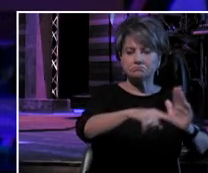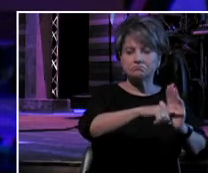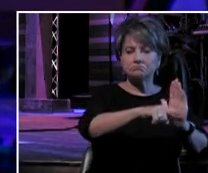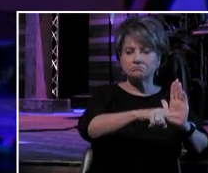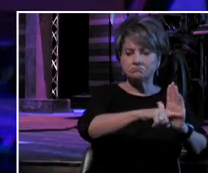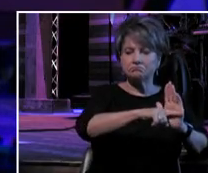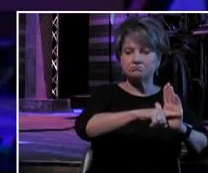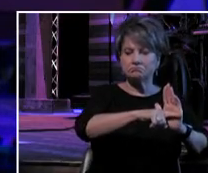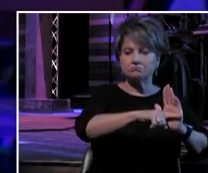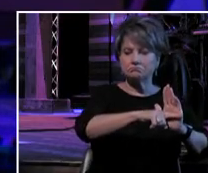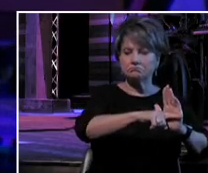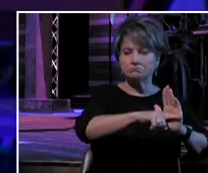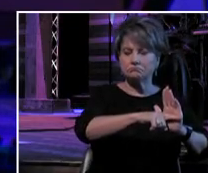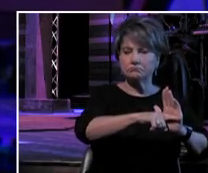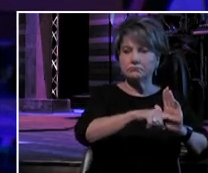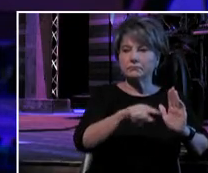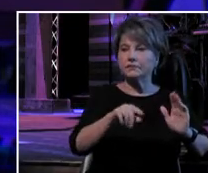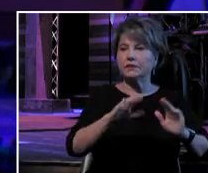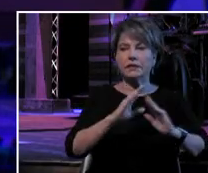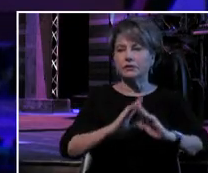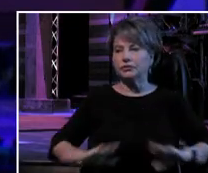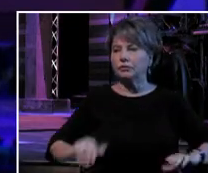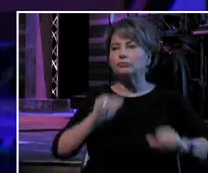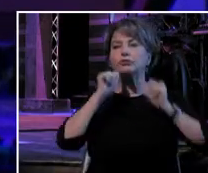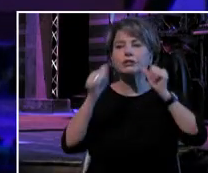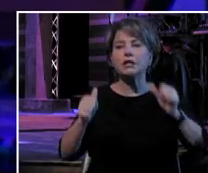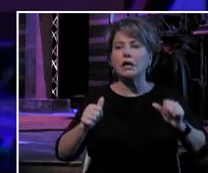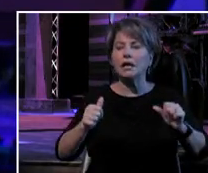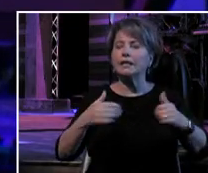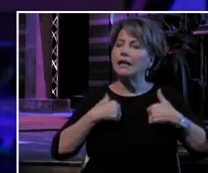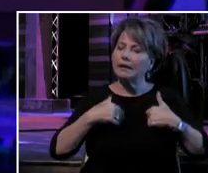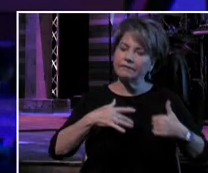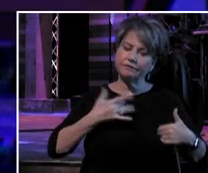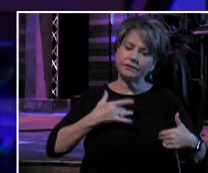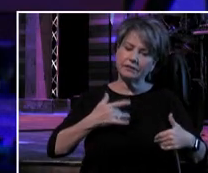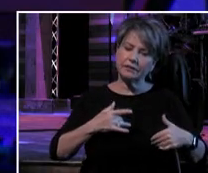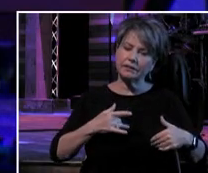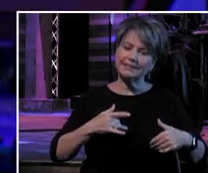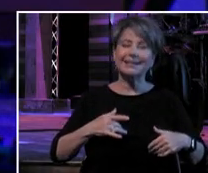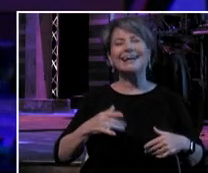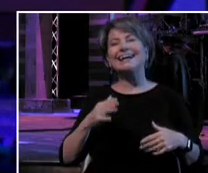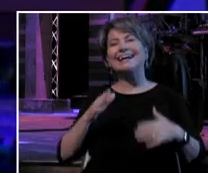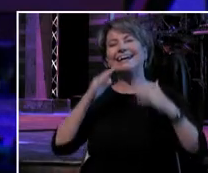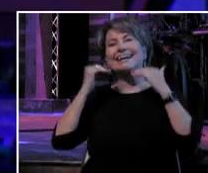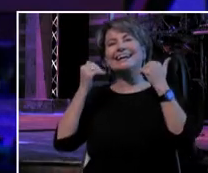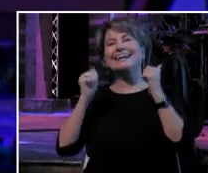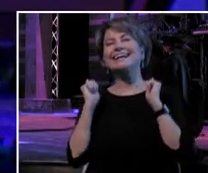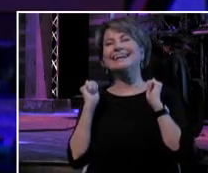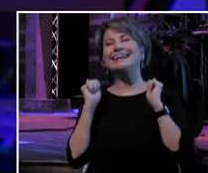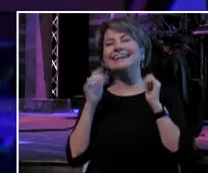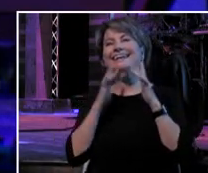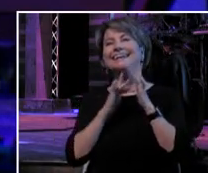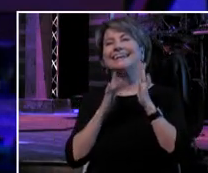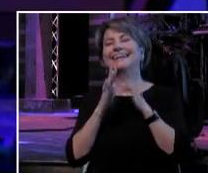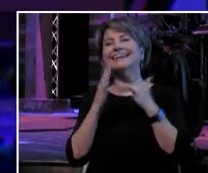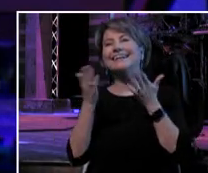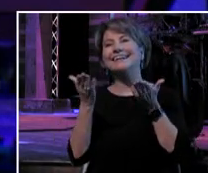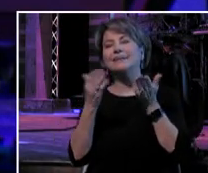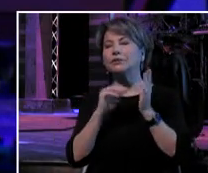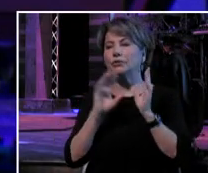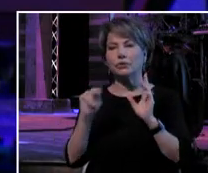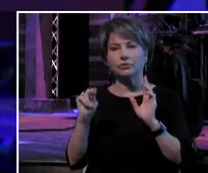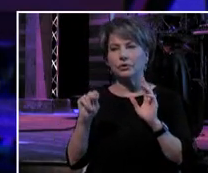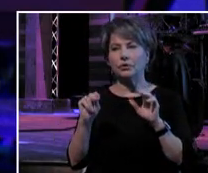scriptures never say, deny that, deny, don't have those feelings. Just be happy because Jesus loves happy people. No, it gives you